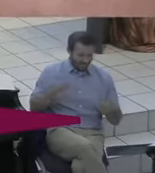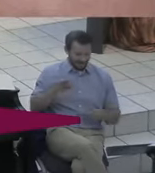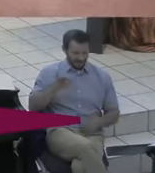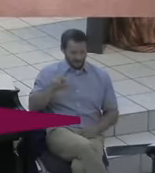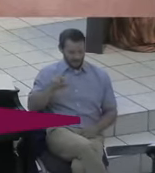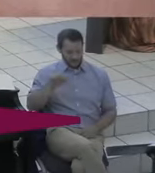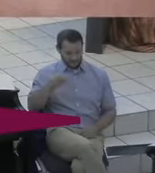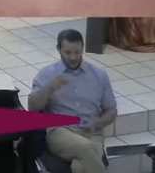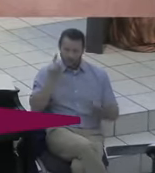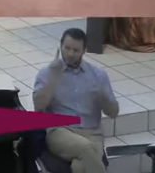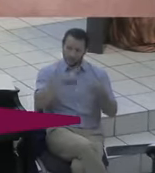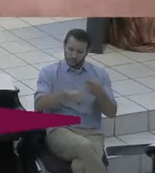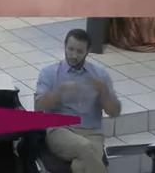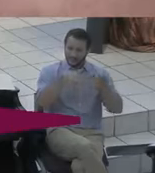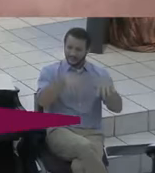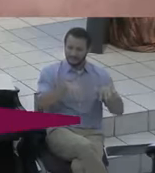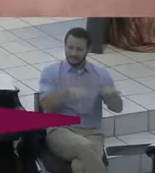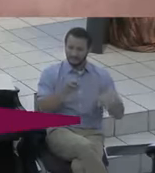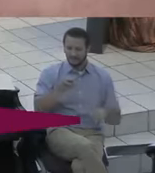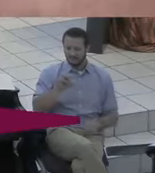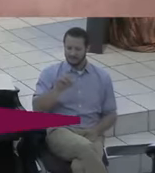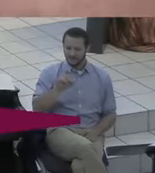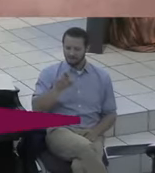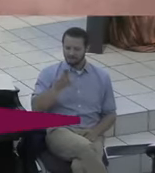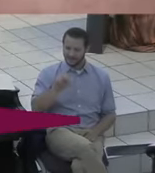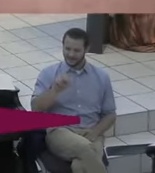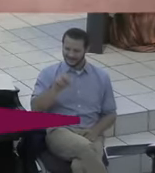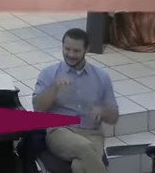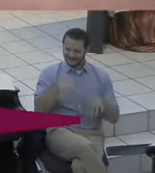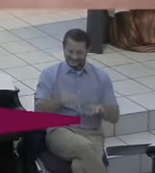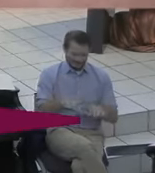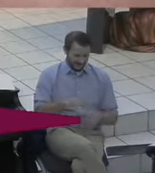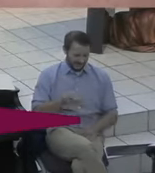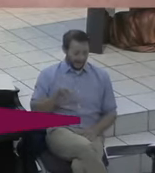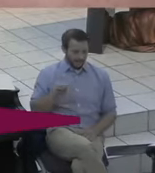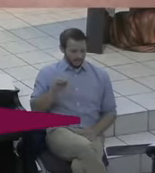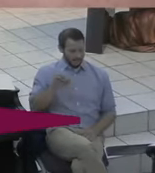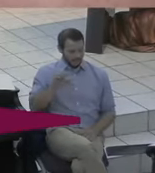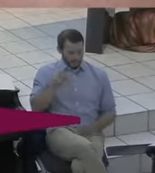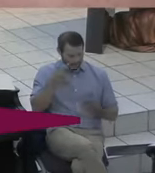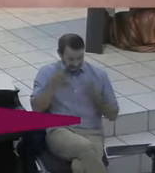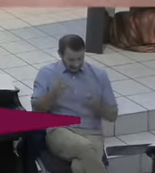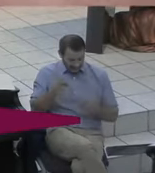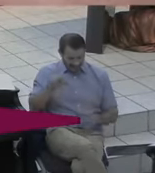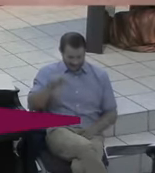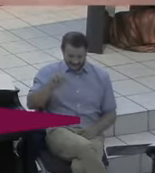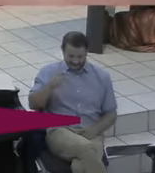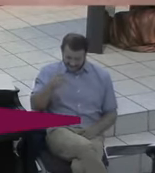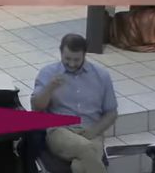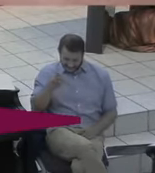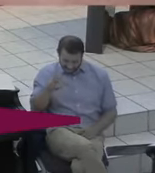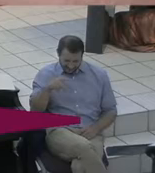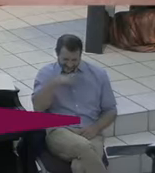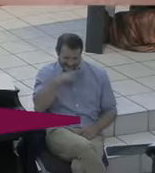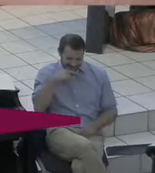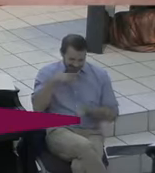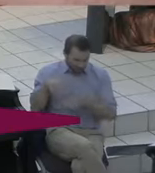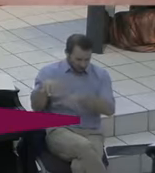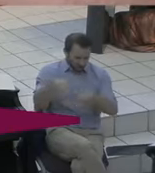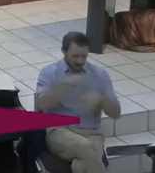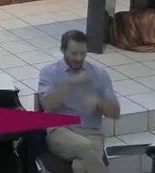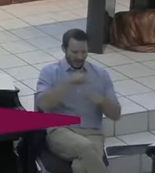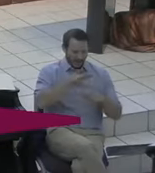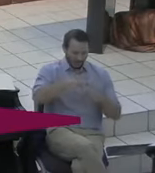way to the Mediterranean Sea. Moses saw the Negev Desert and the whole area from the valley